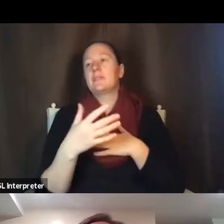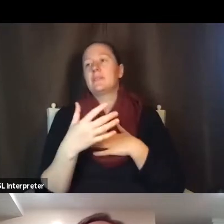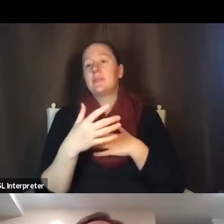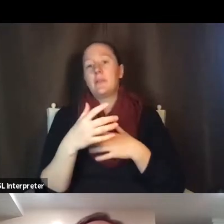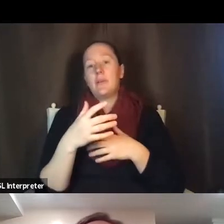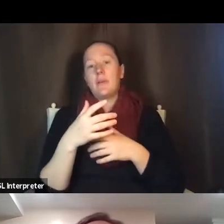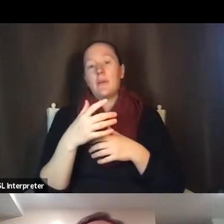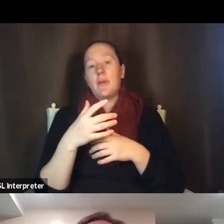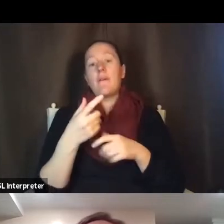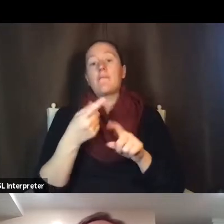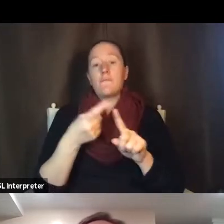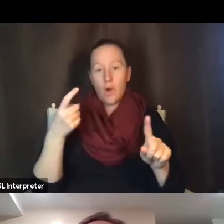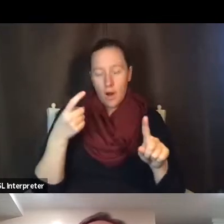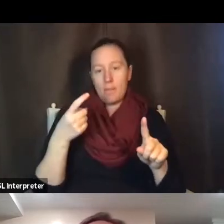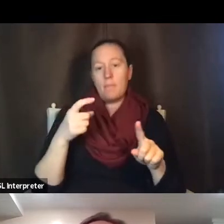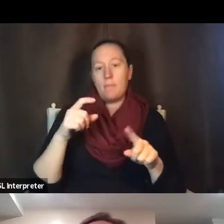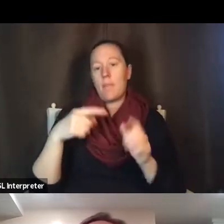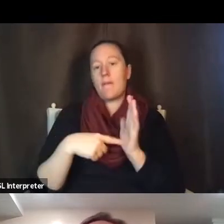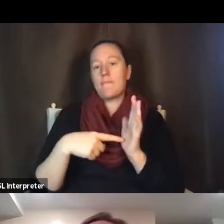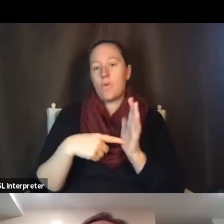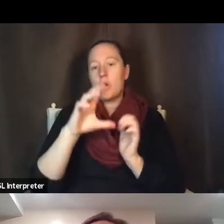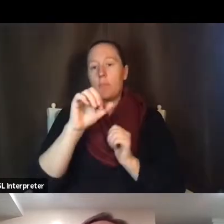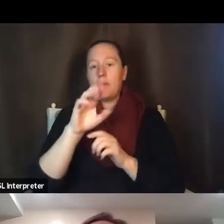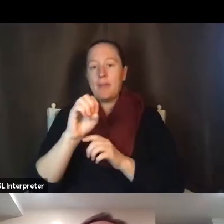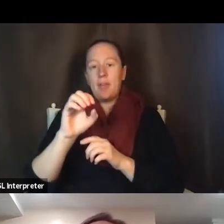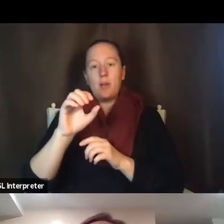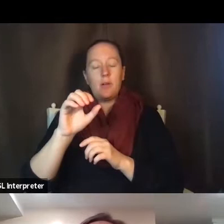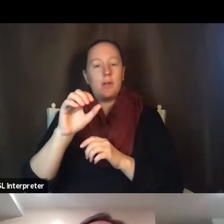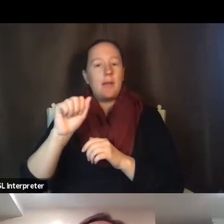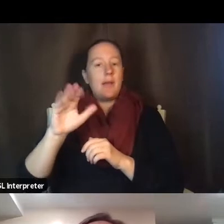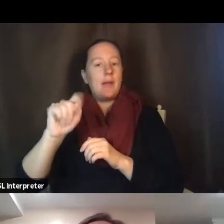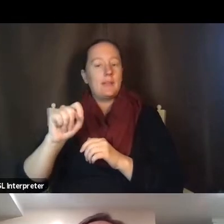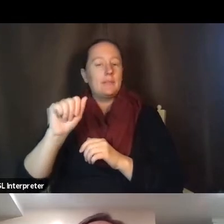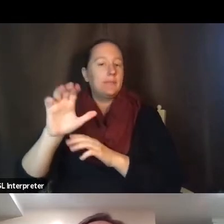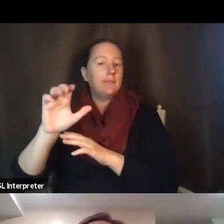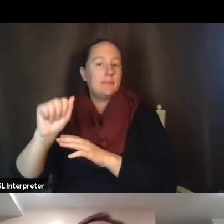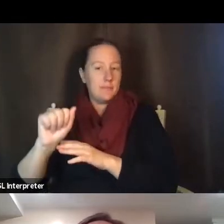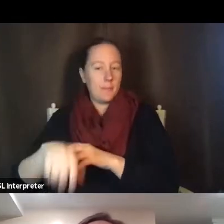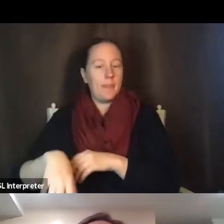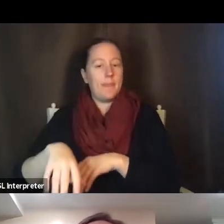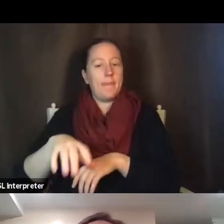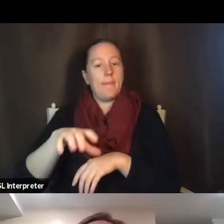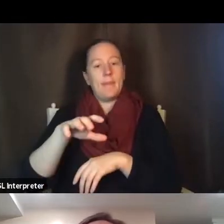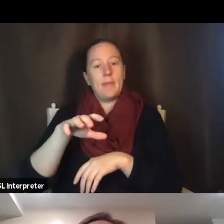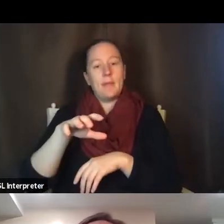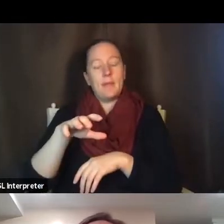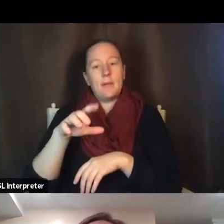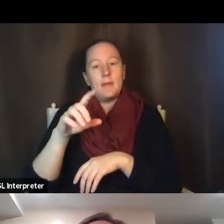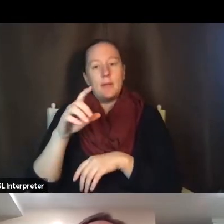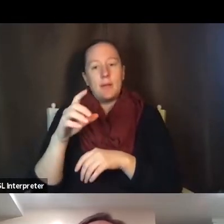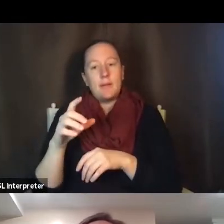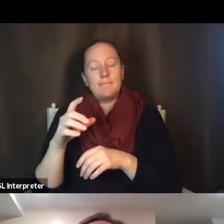of the Affordable Care Act. And the expansion of behavioral health benefits for individuals who were